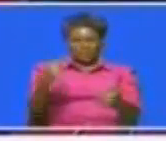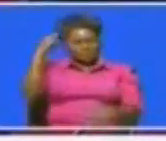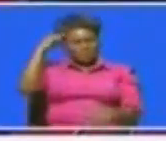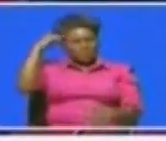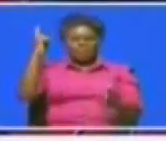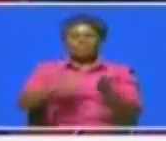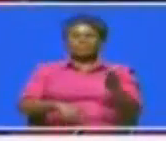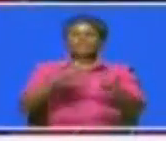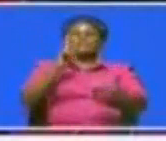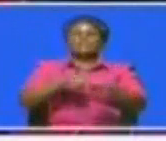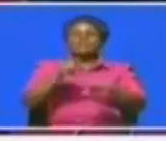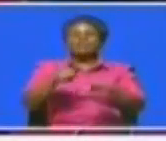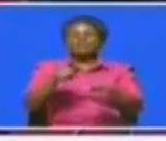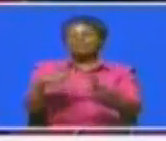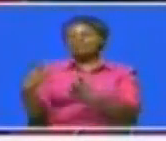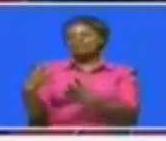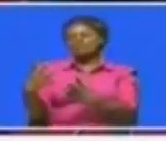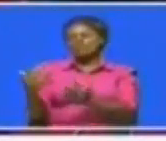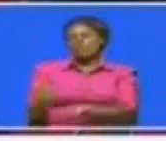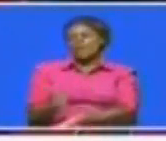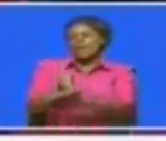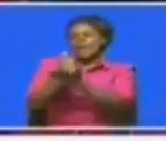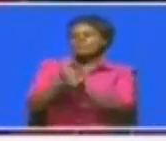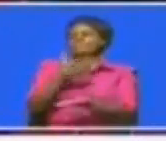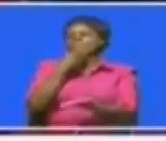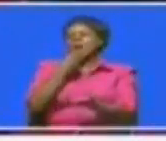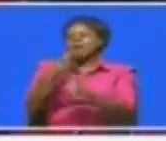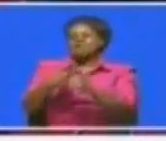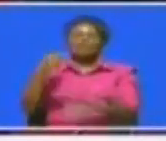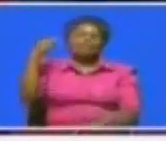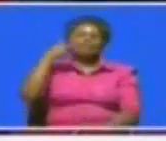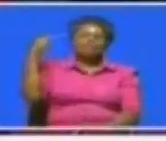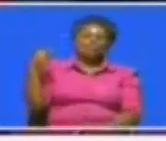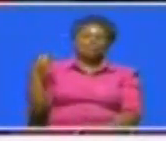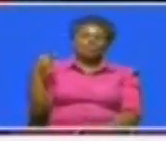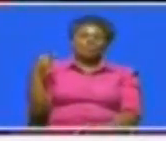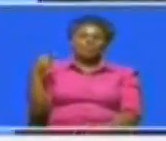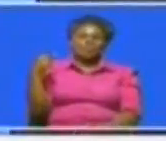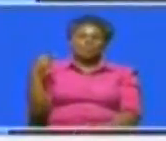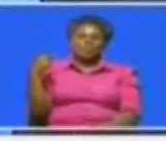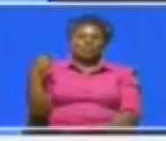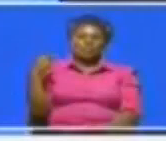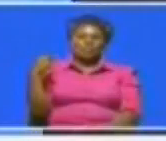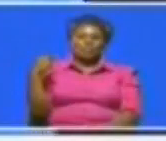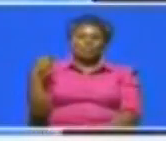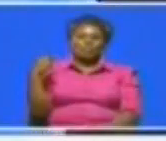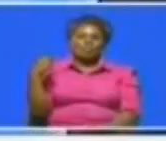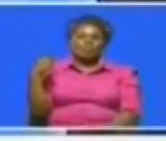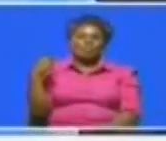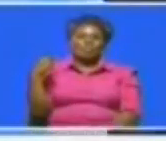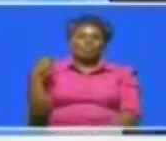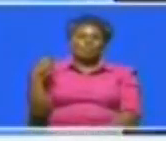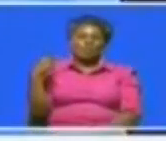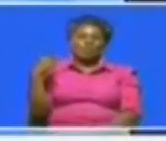when you were actually going there to pick him up and to carry him away from the swarm of bees? See, here's what happened.